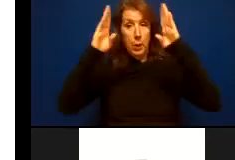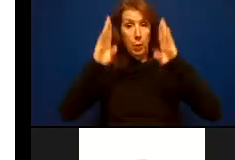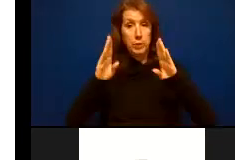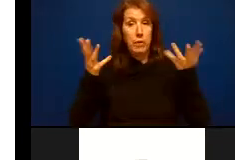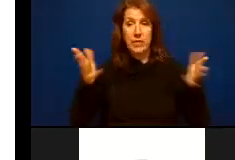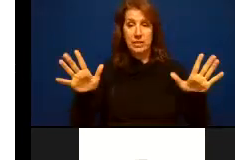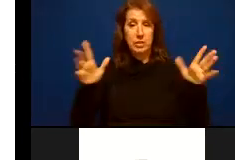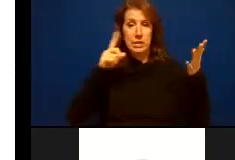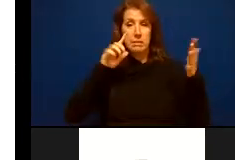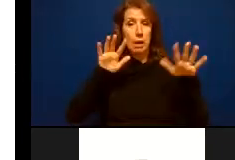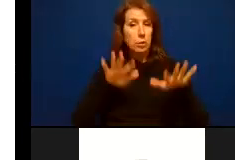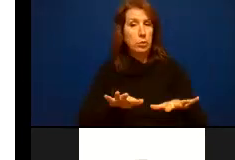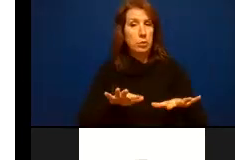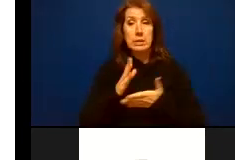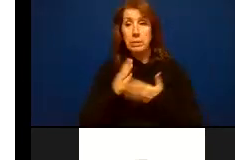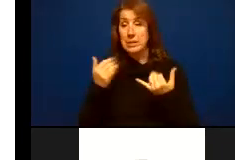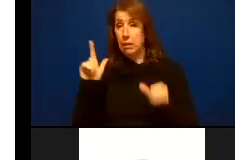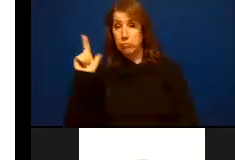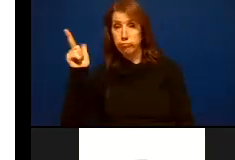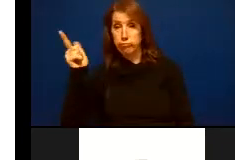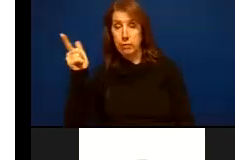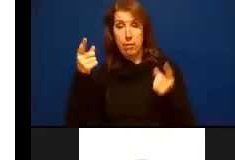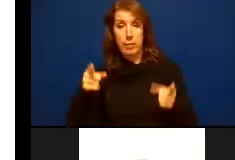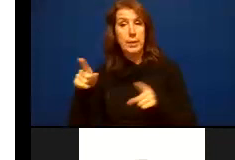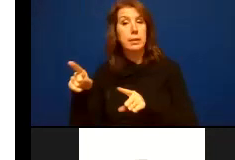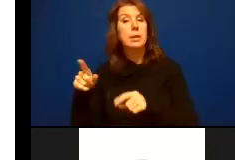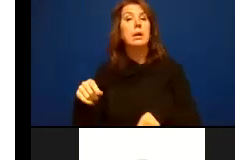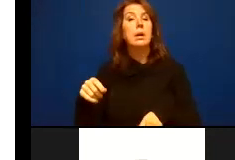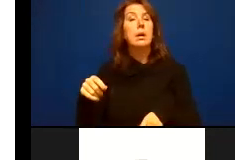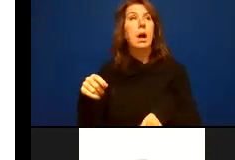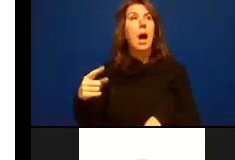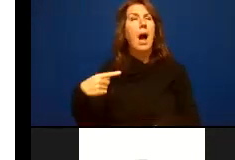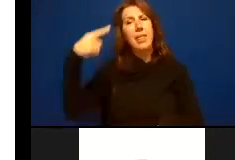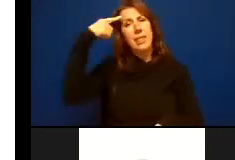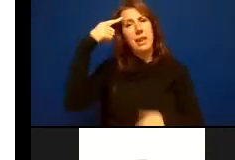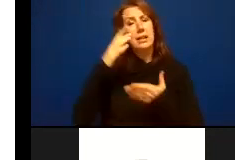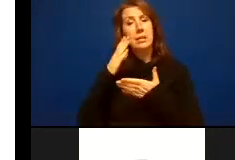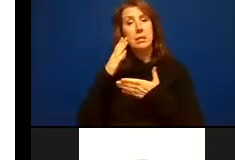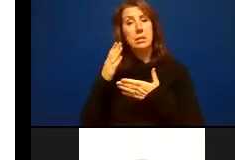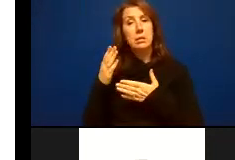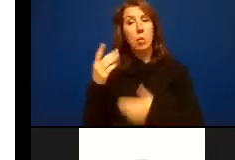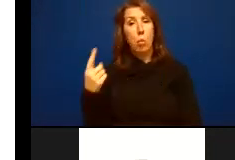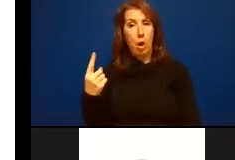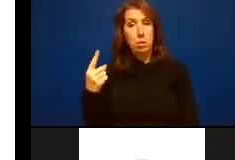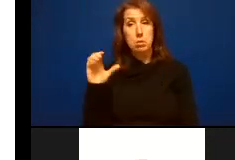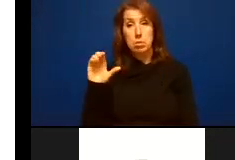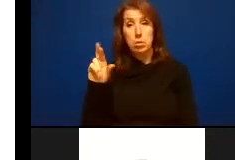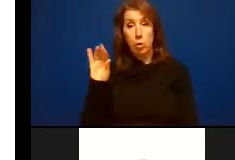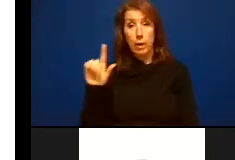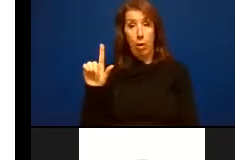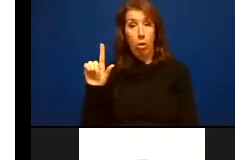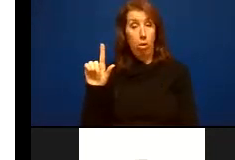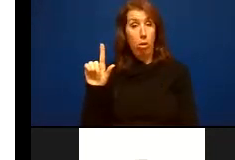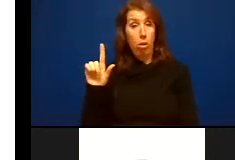some of these cases are still going on. I think there are actually criminal charges brought against one of the